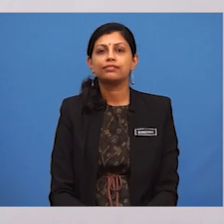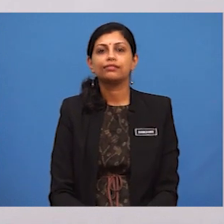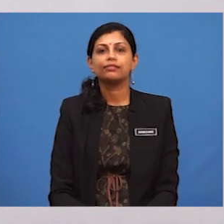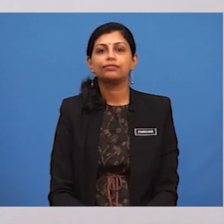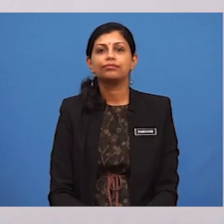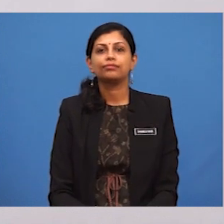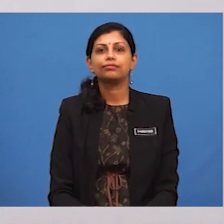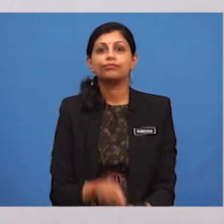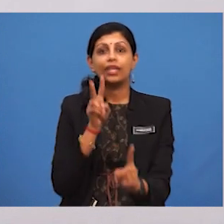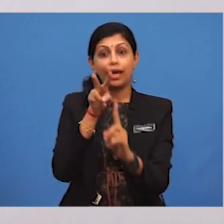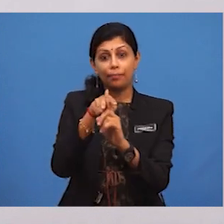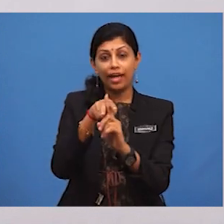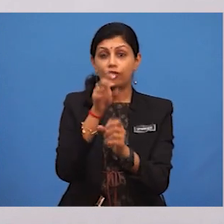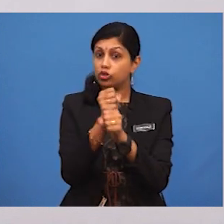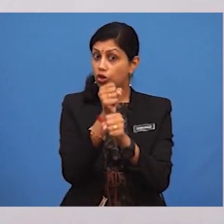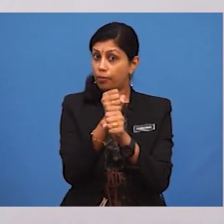sometimes to apply for a job.